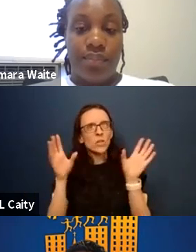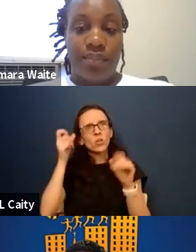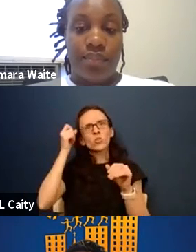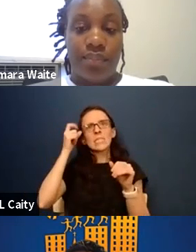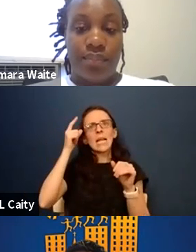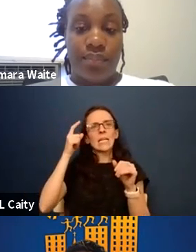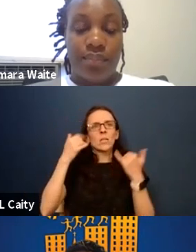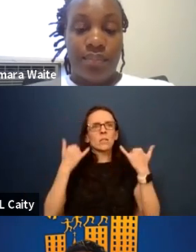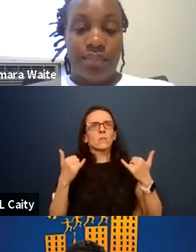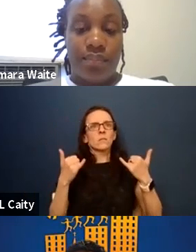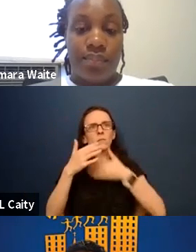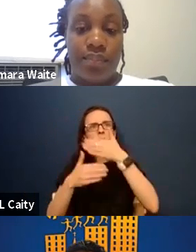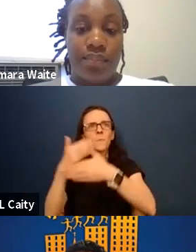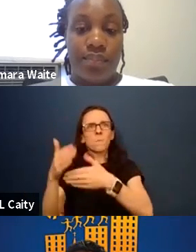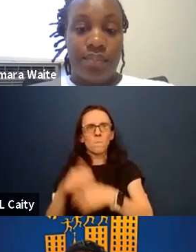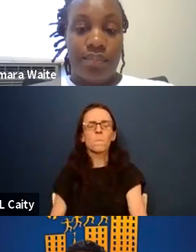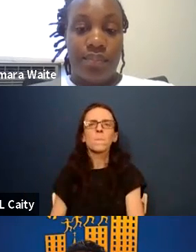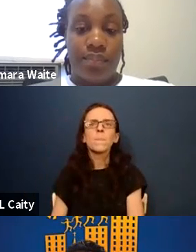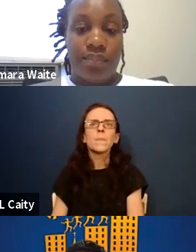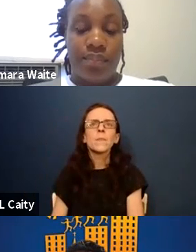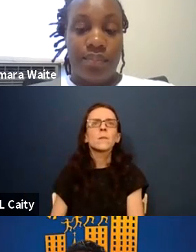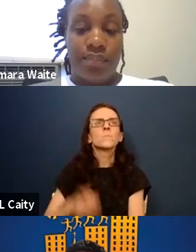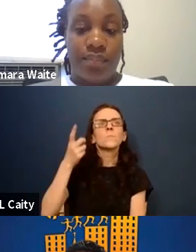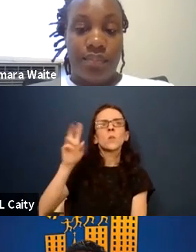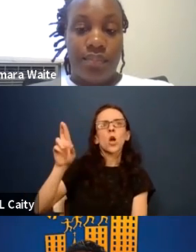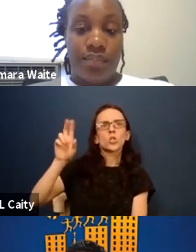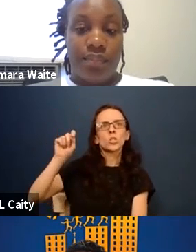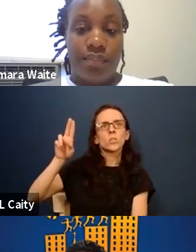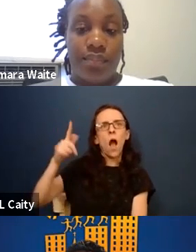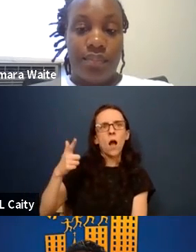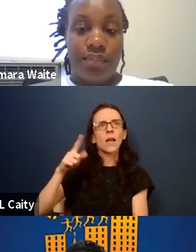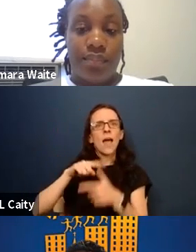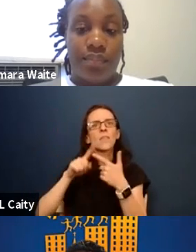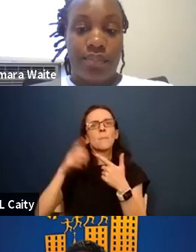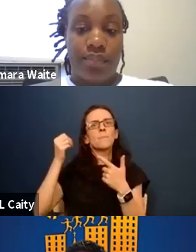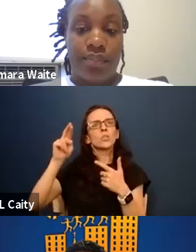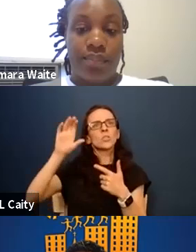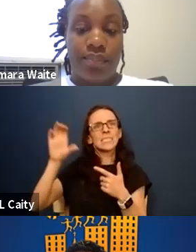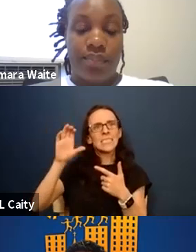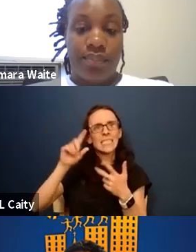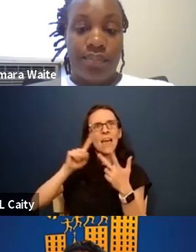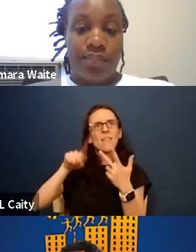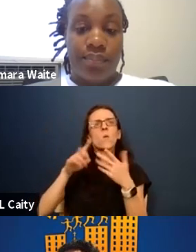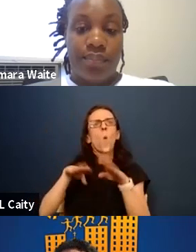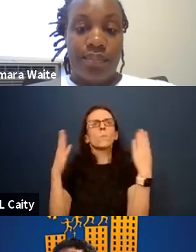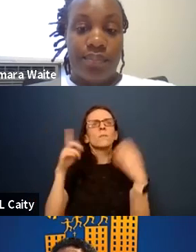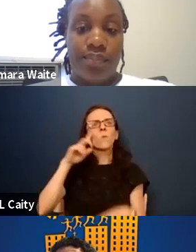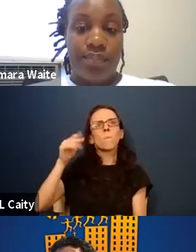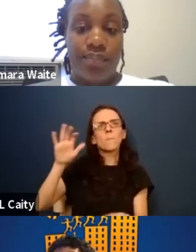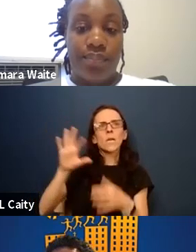the roadmap here. Dr. Tung, and then Mr. Condompasas, and then we're going to public comment.